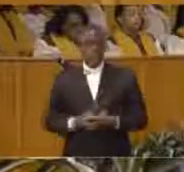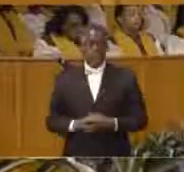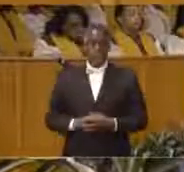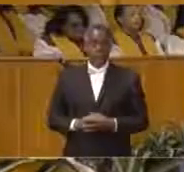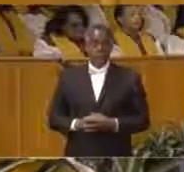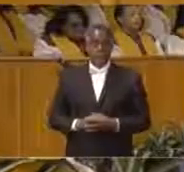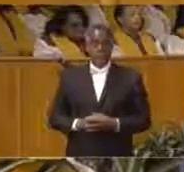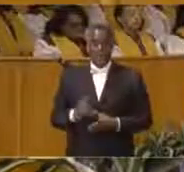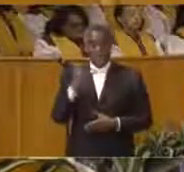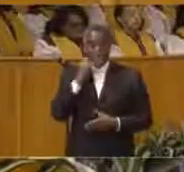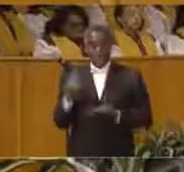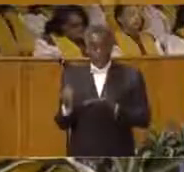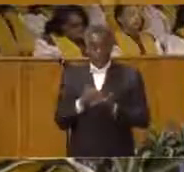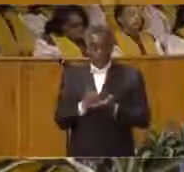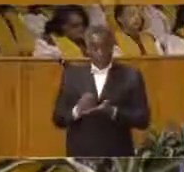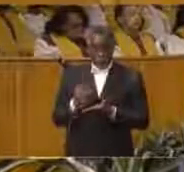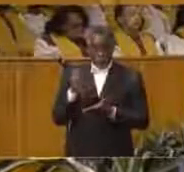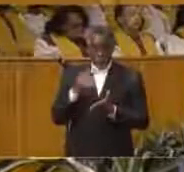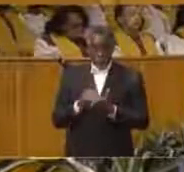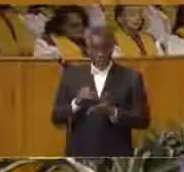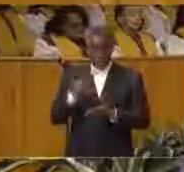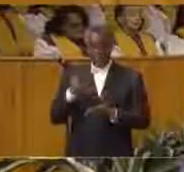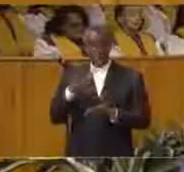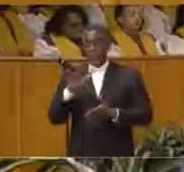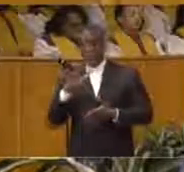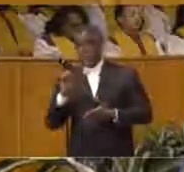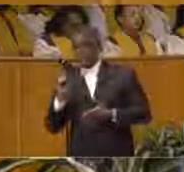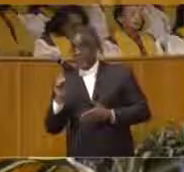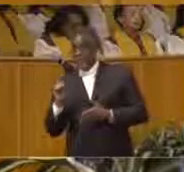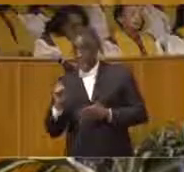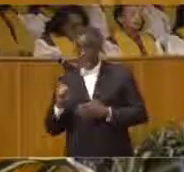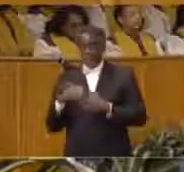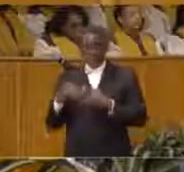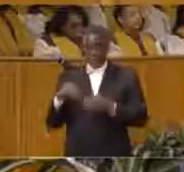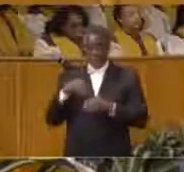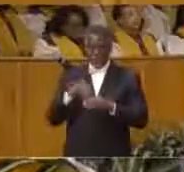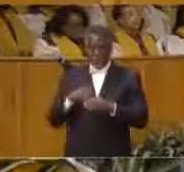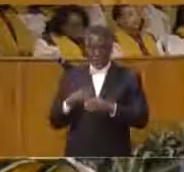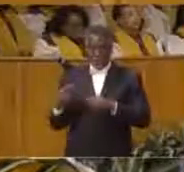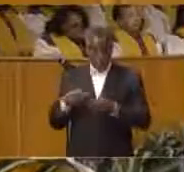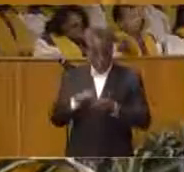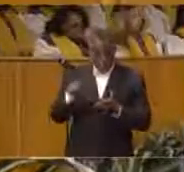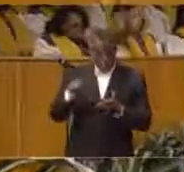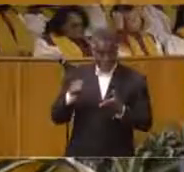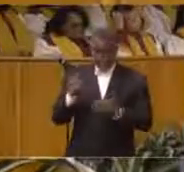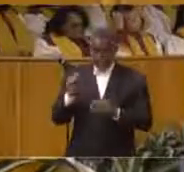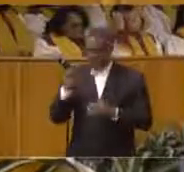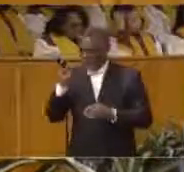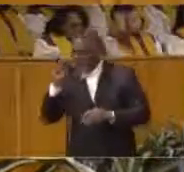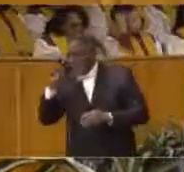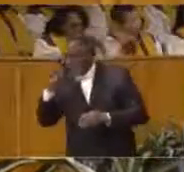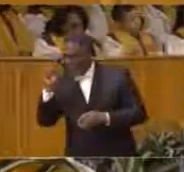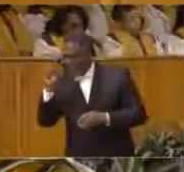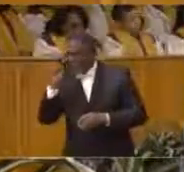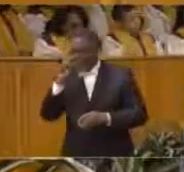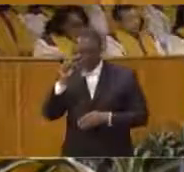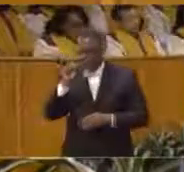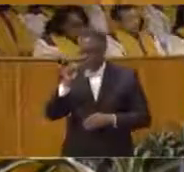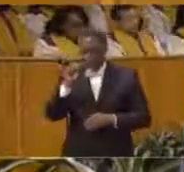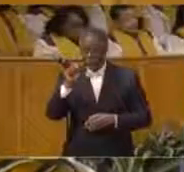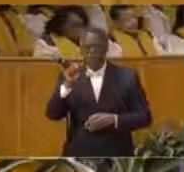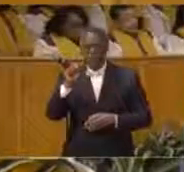$75. If you earned $1,250 in your pay period, move the decimal to the